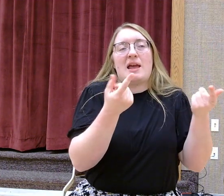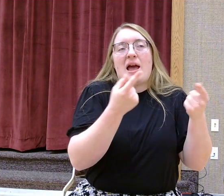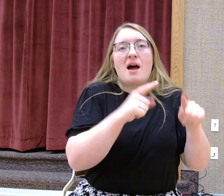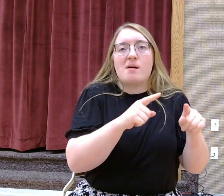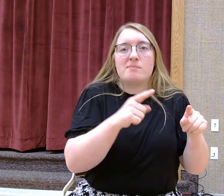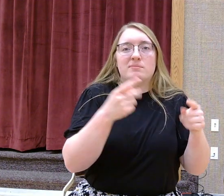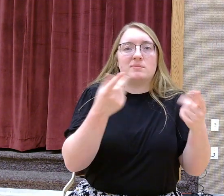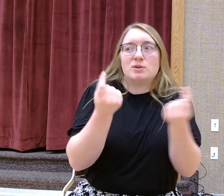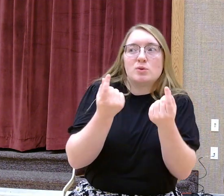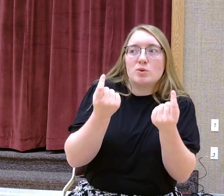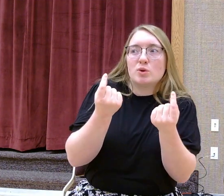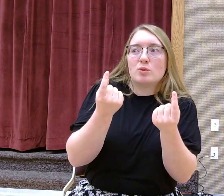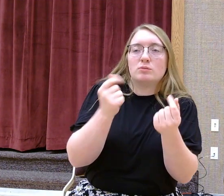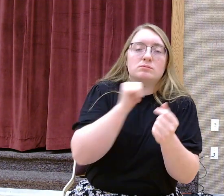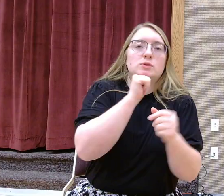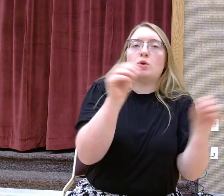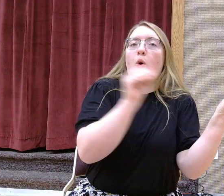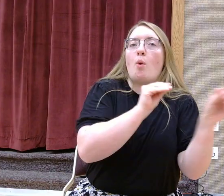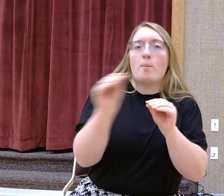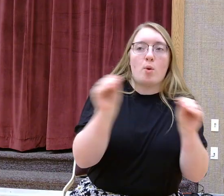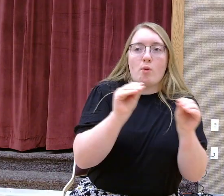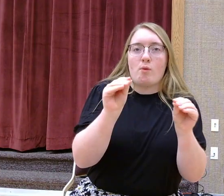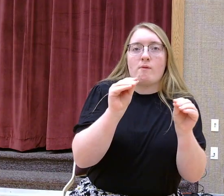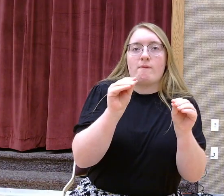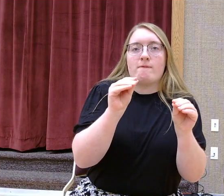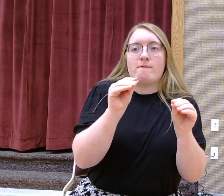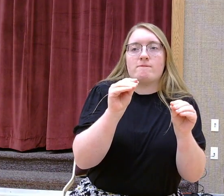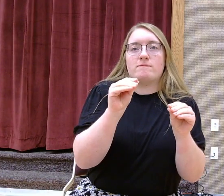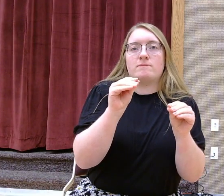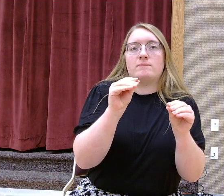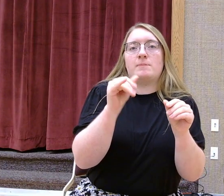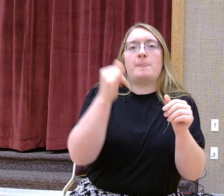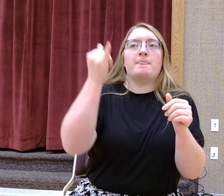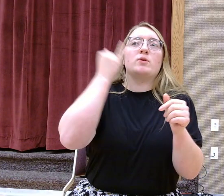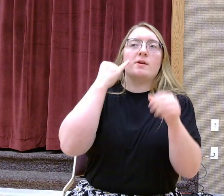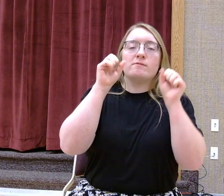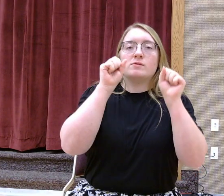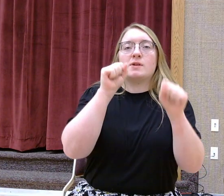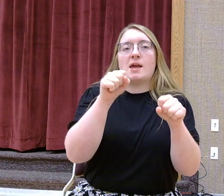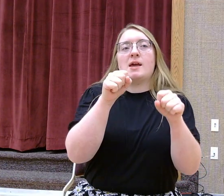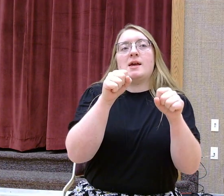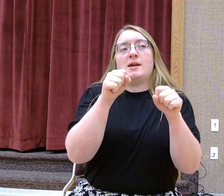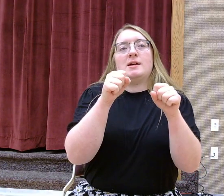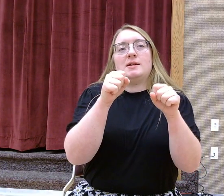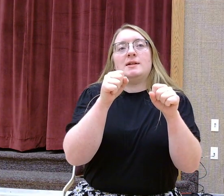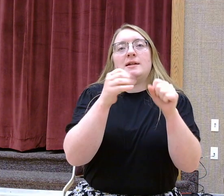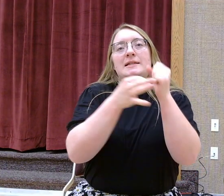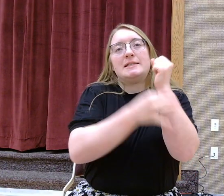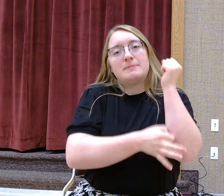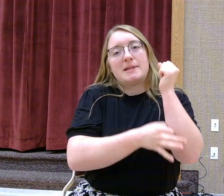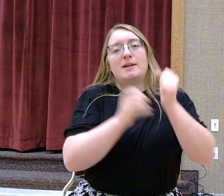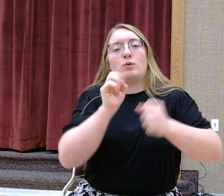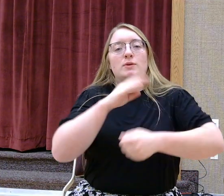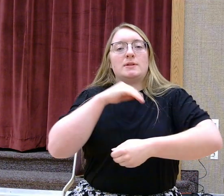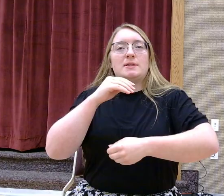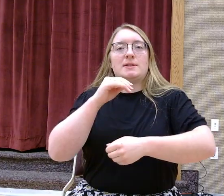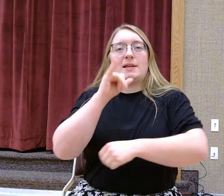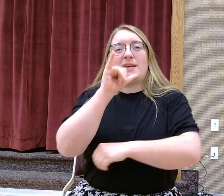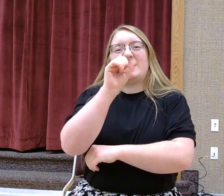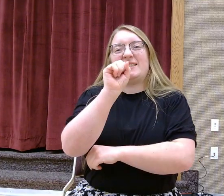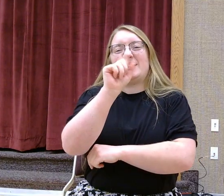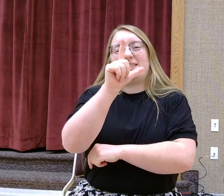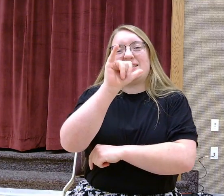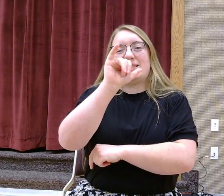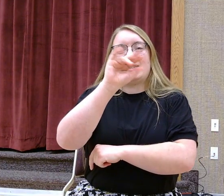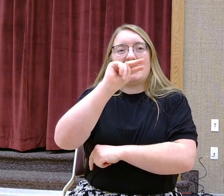Immobilization. Immobilization. You run or find someone. Immobilization if you can, and again, in extremes, you've got to do what you've got